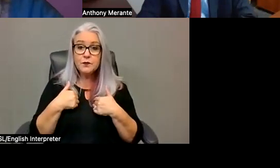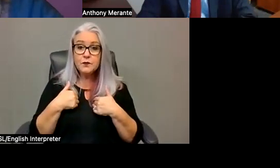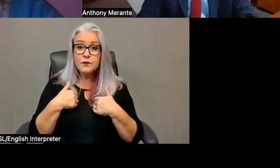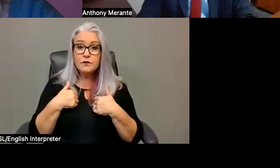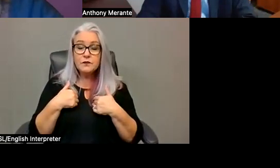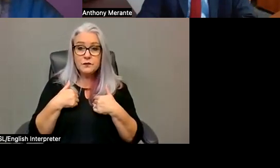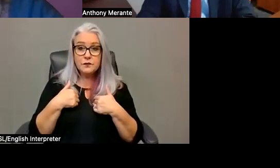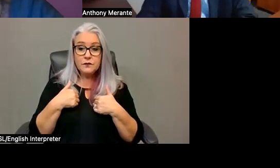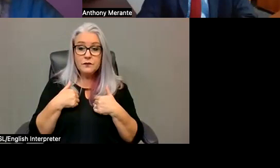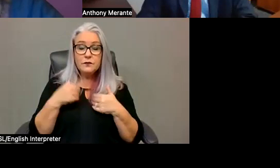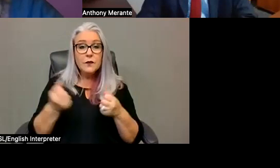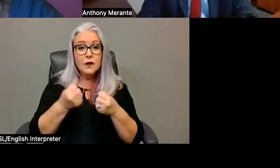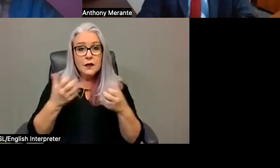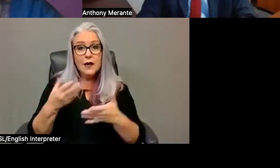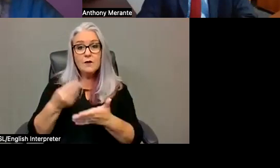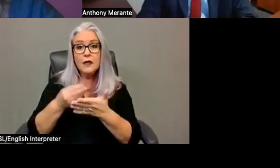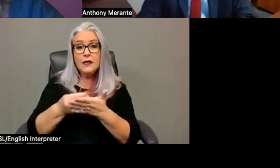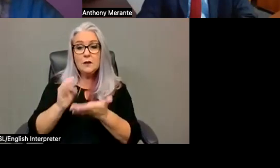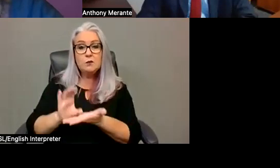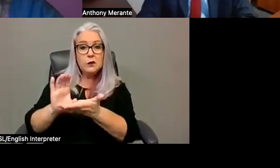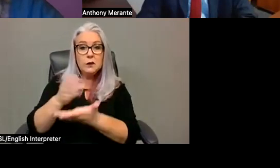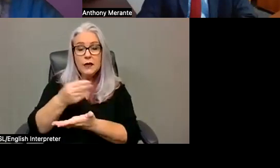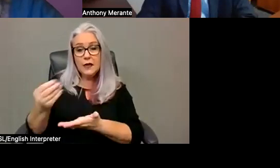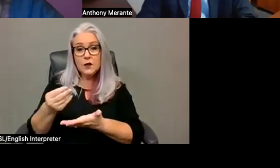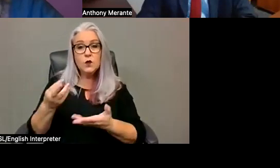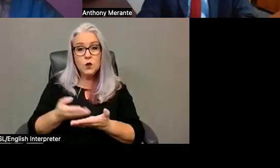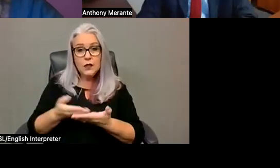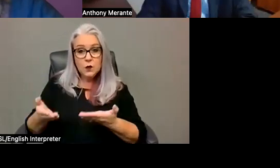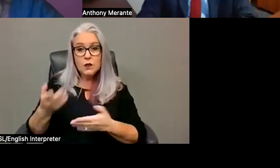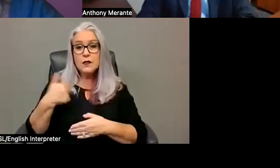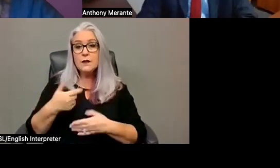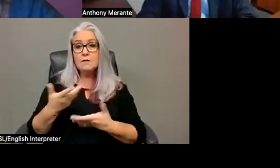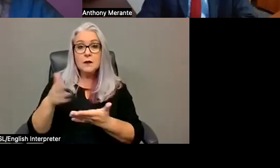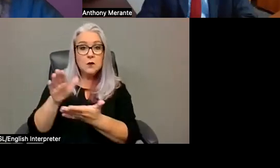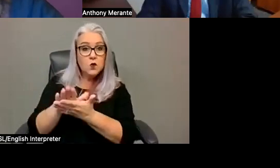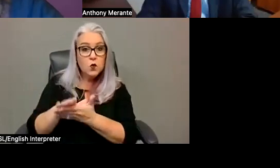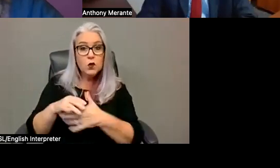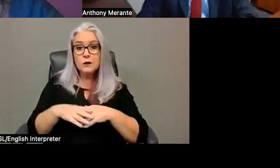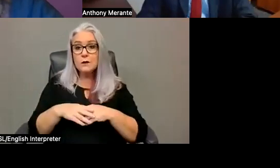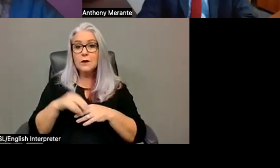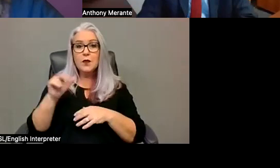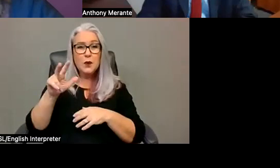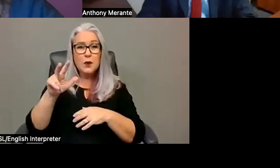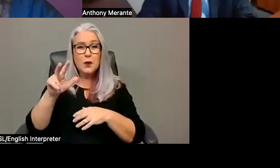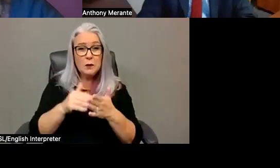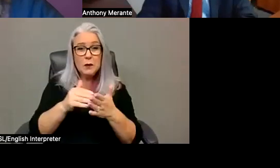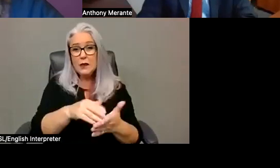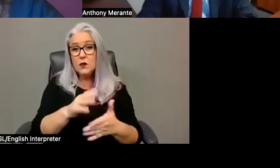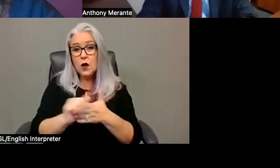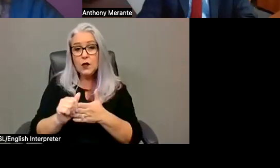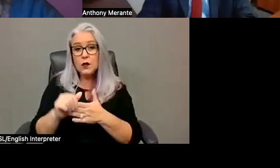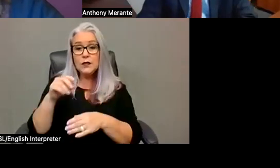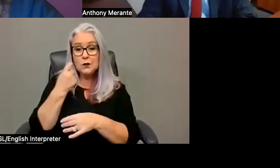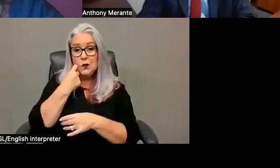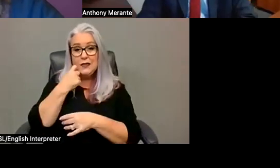amount of resources and money into our infrastructure, whether it be our schools, over $300 million in the past 10 years